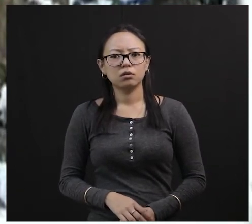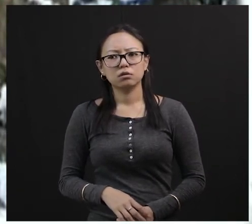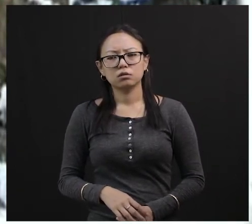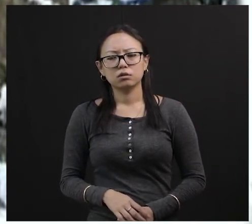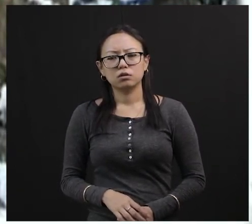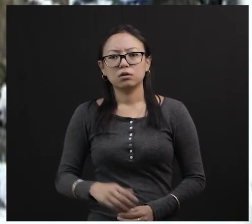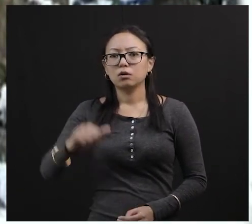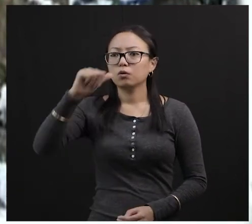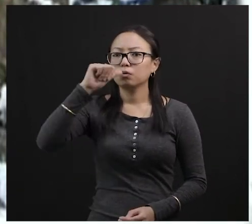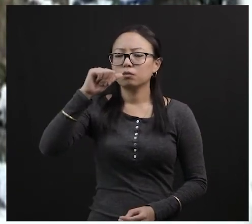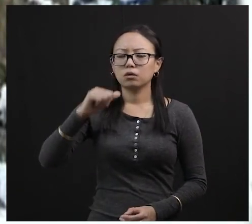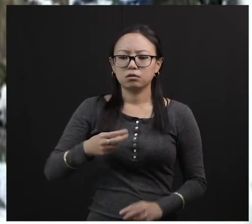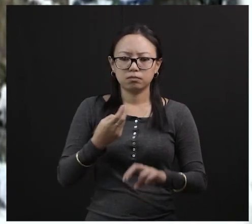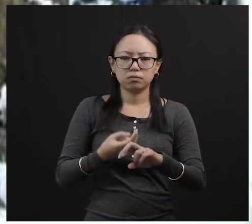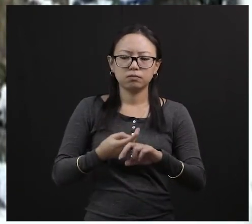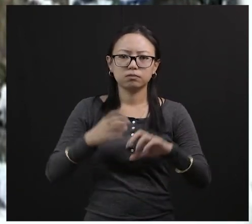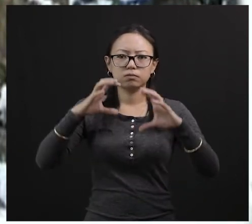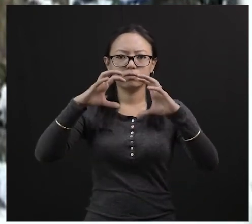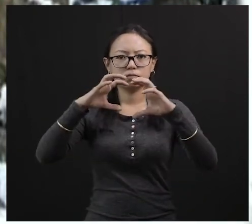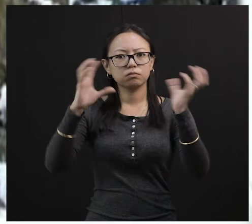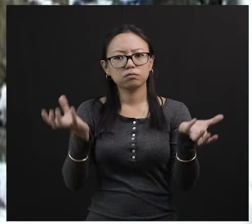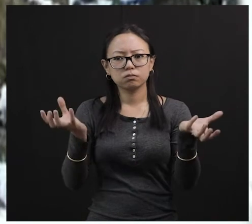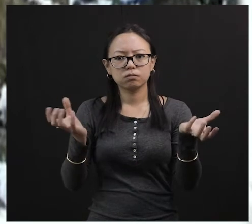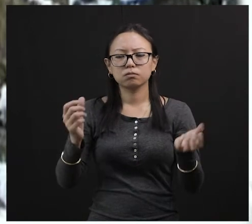boulders? See, let me explain now.